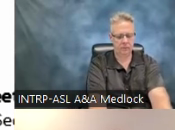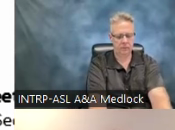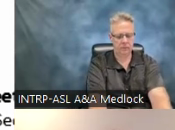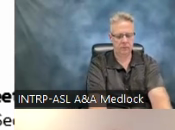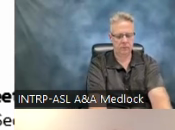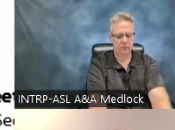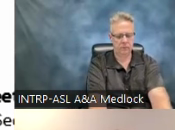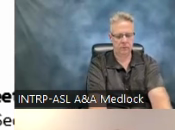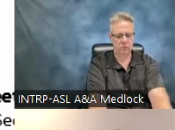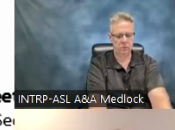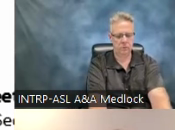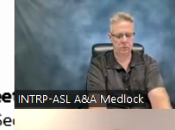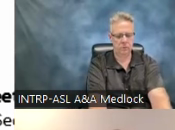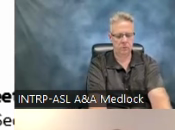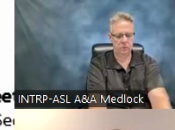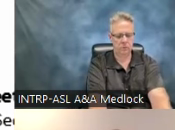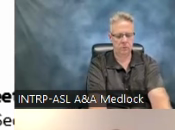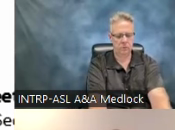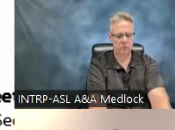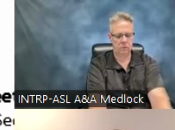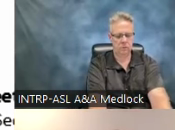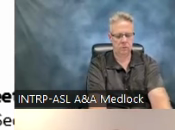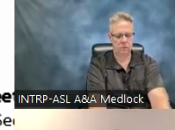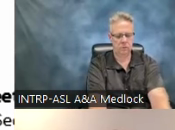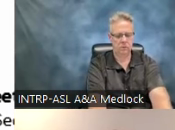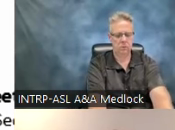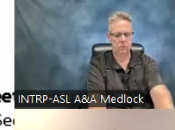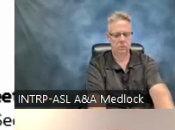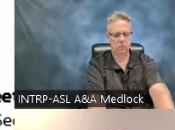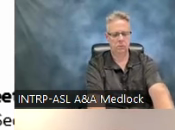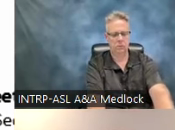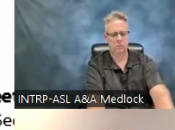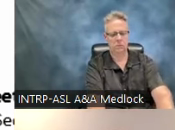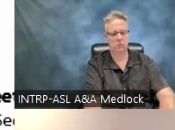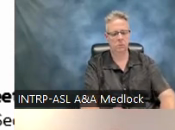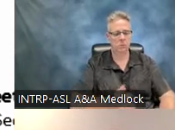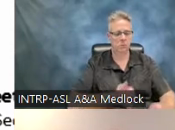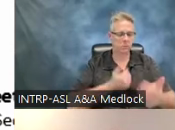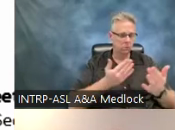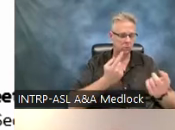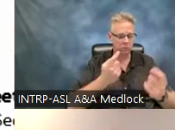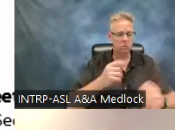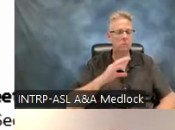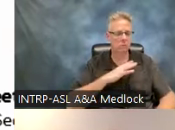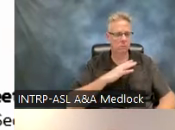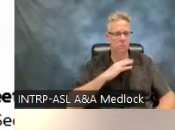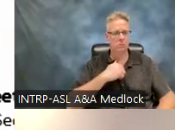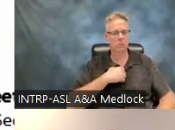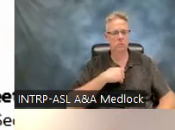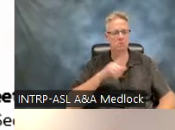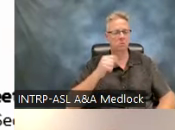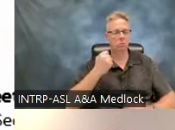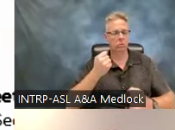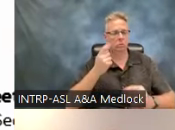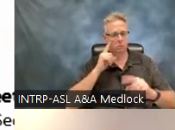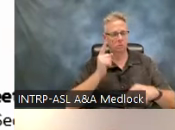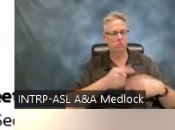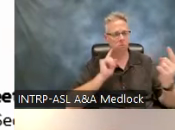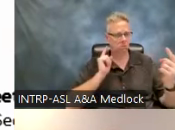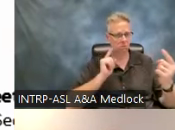Thank you. Is there an additional suggestions or questions? No? Okay, let me ask the question. Is there a strong opposition